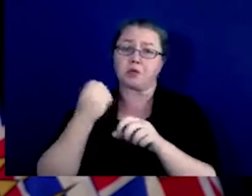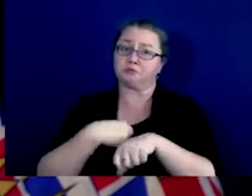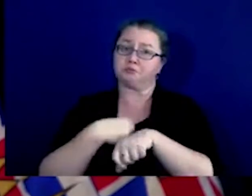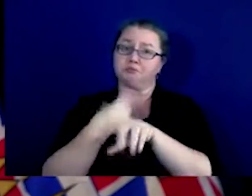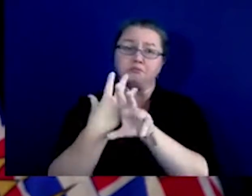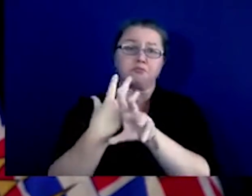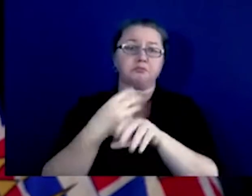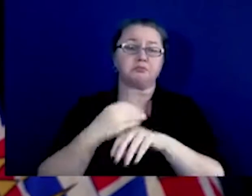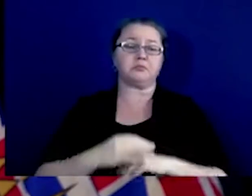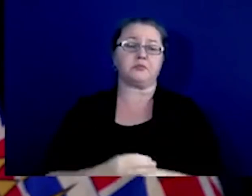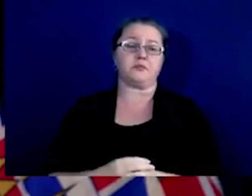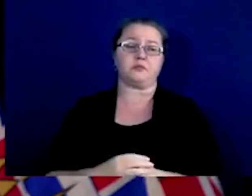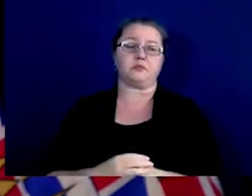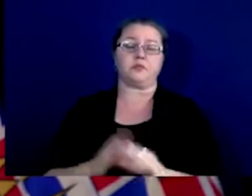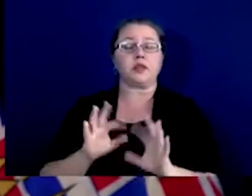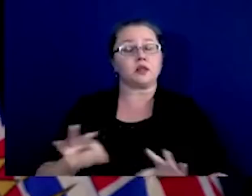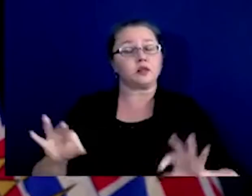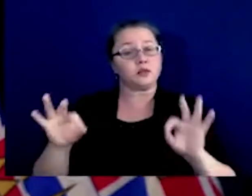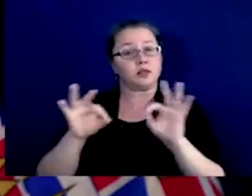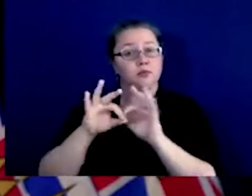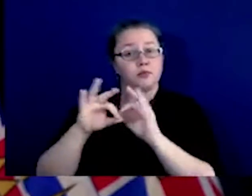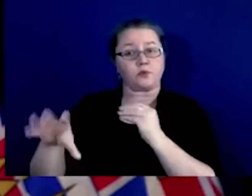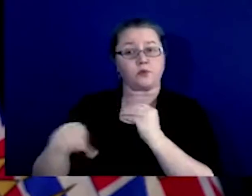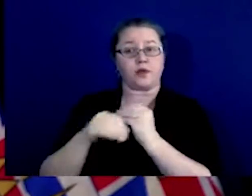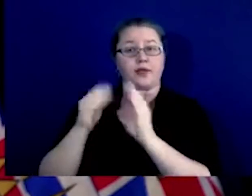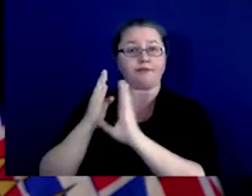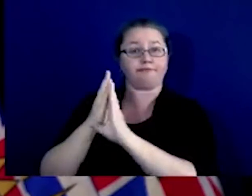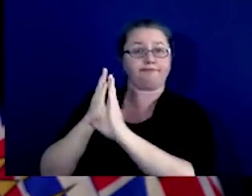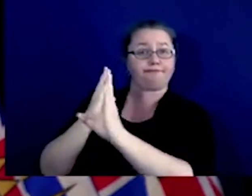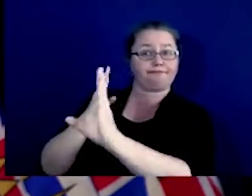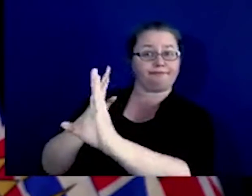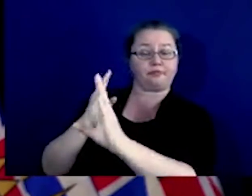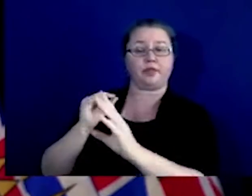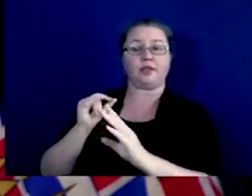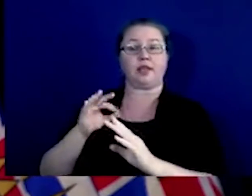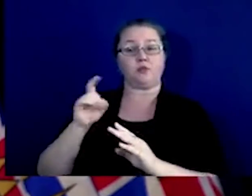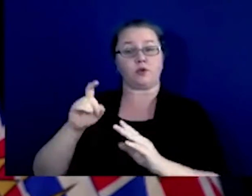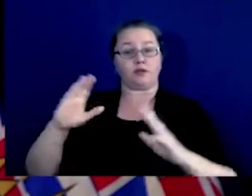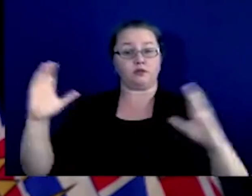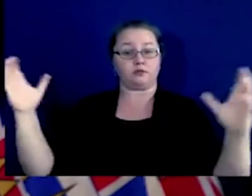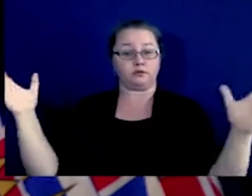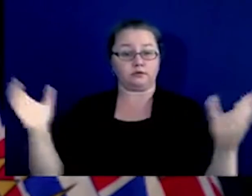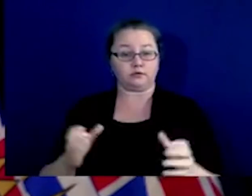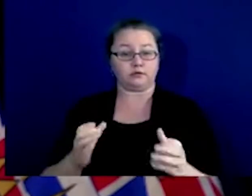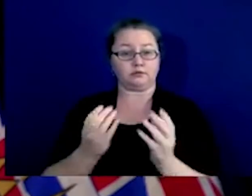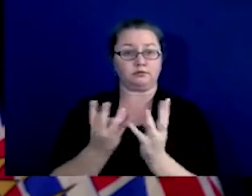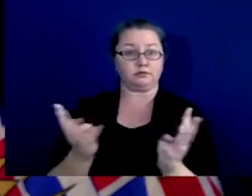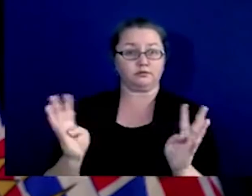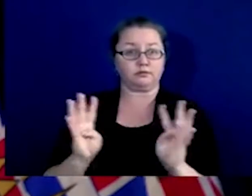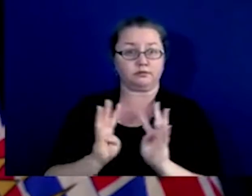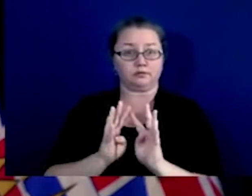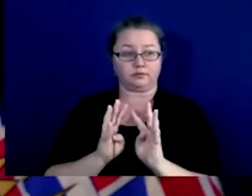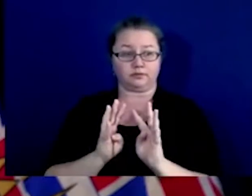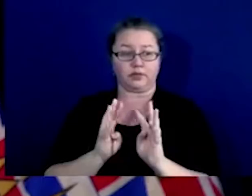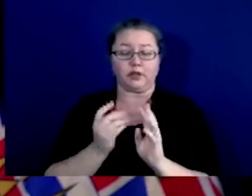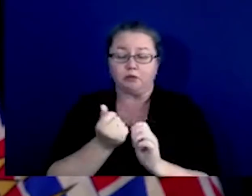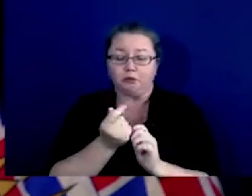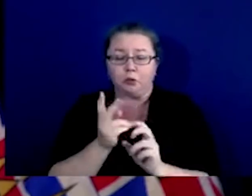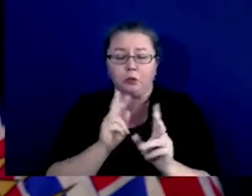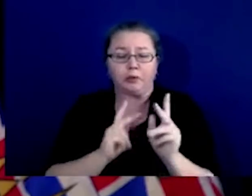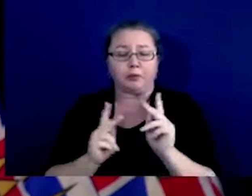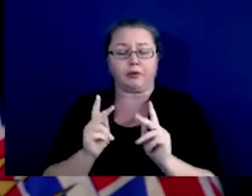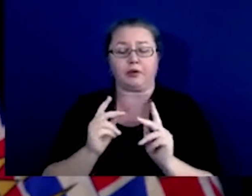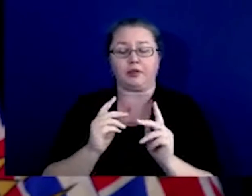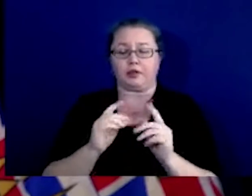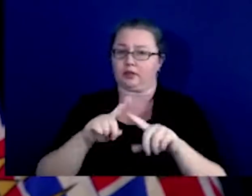to ensure you are doing all you can to keep COVID away and to know what to do should somebody test positive in